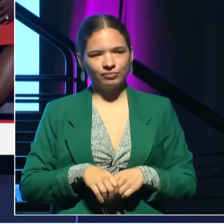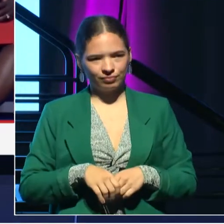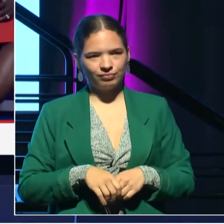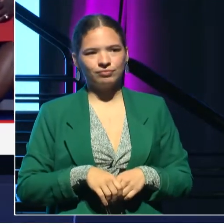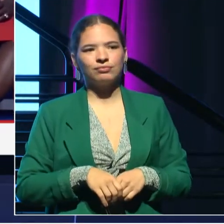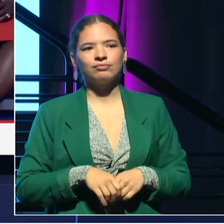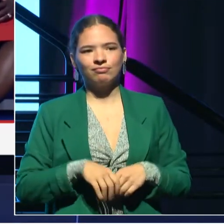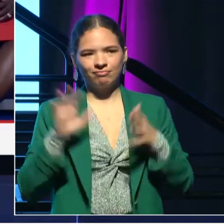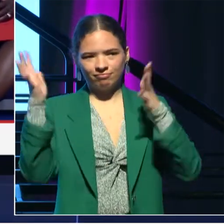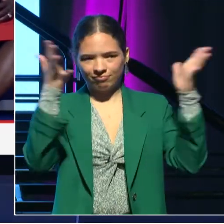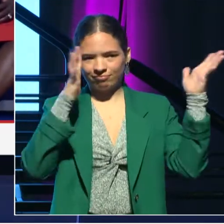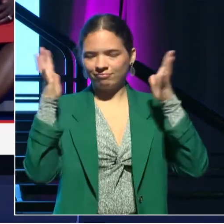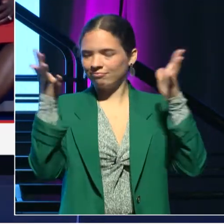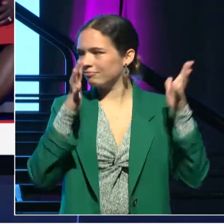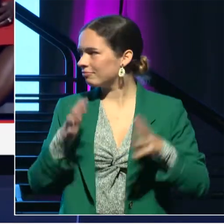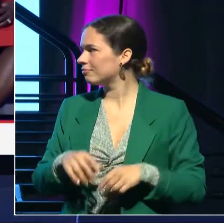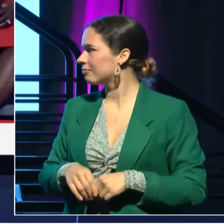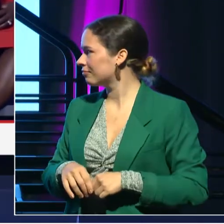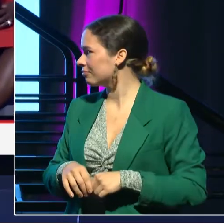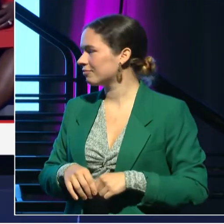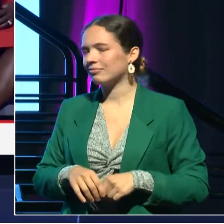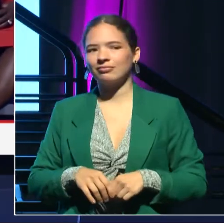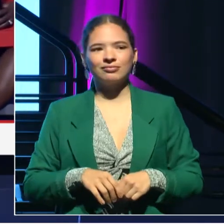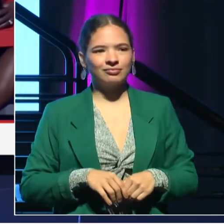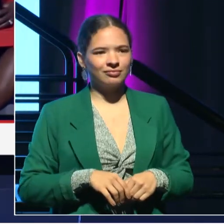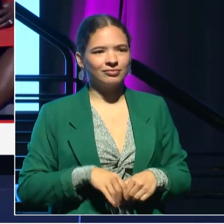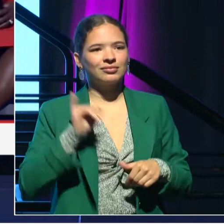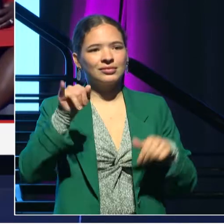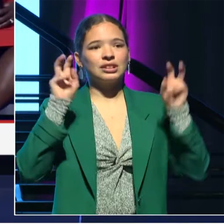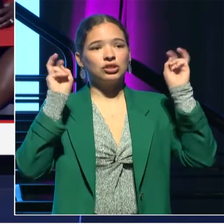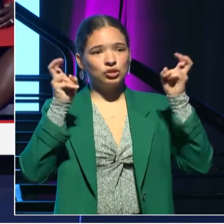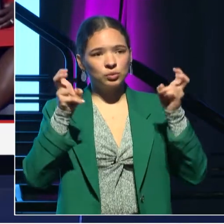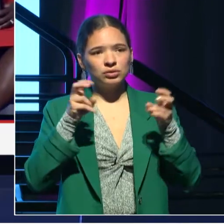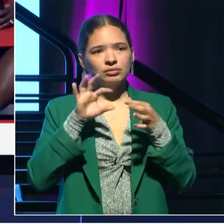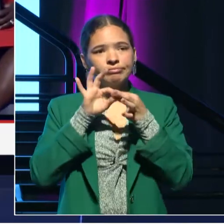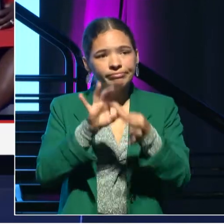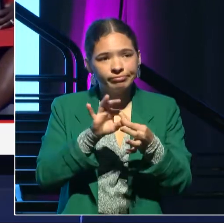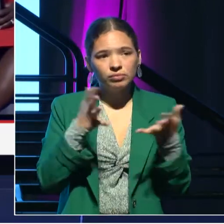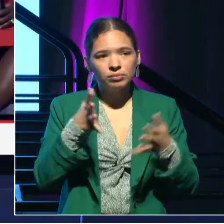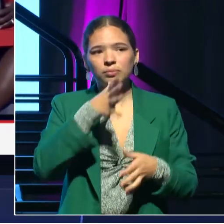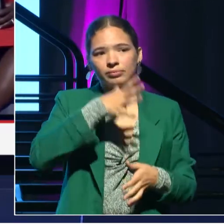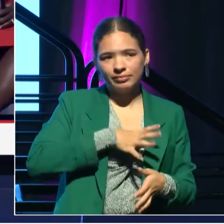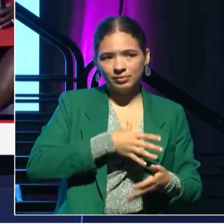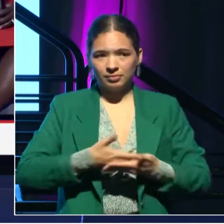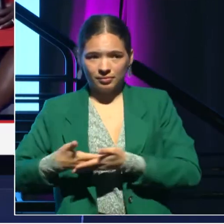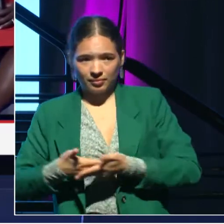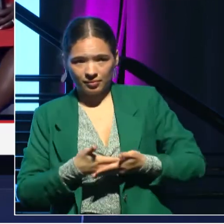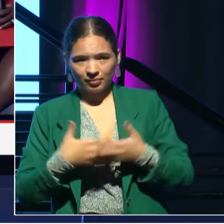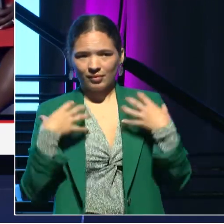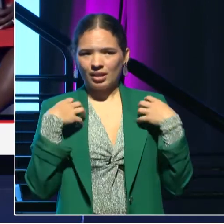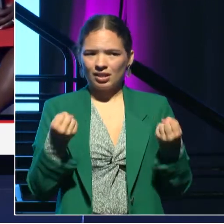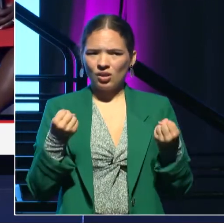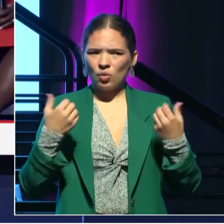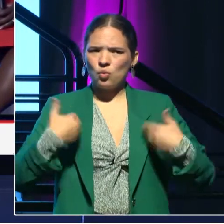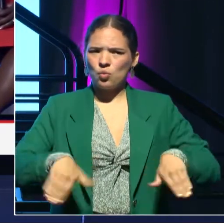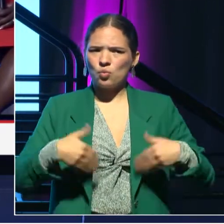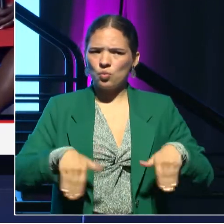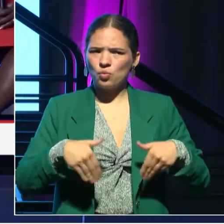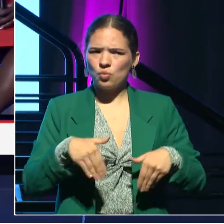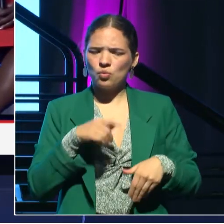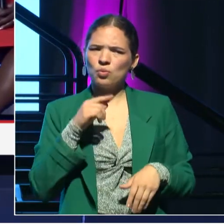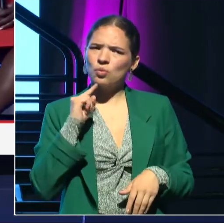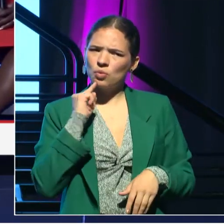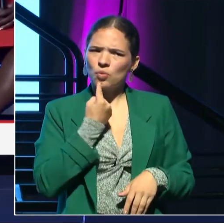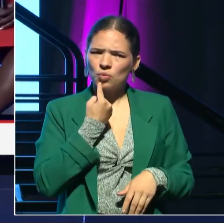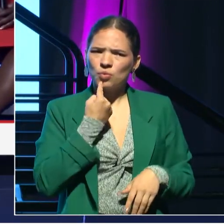Because when we are talking about issues of maternal and infant health, these are critical issues. These are life-changing issues. And this is